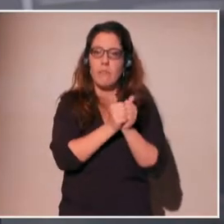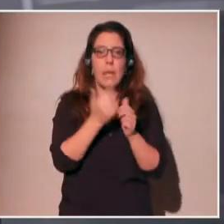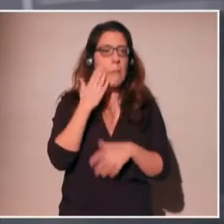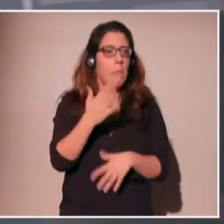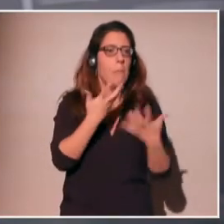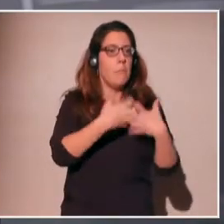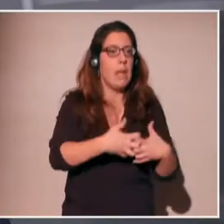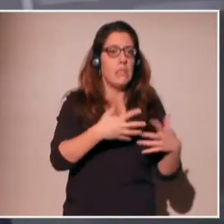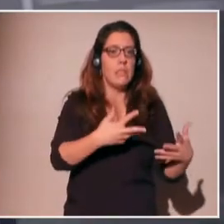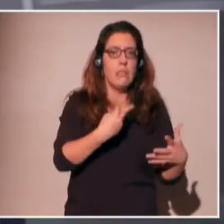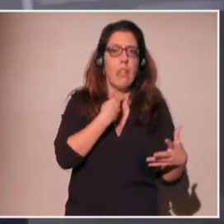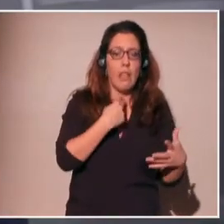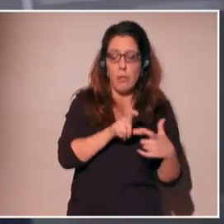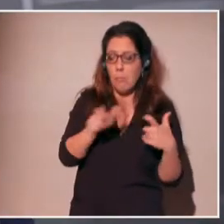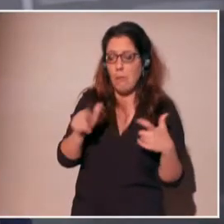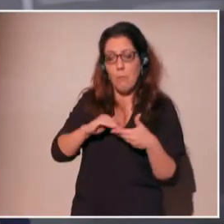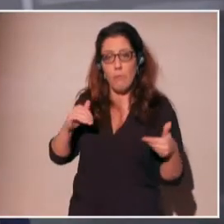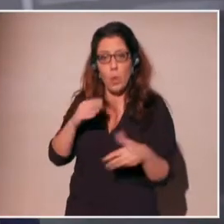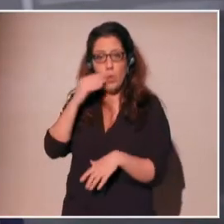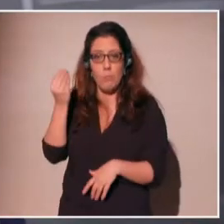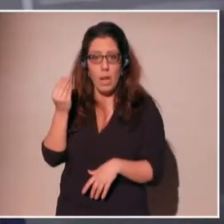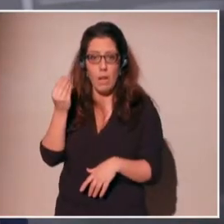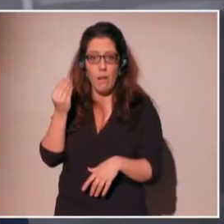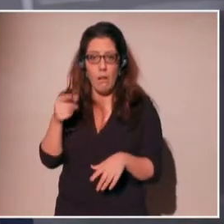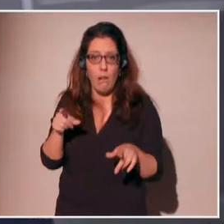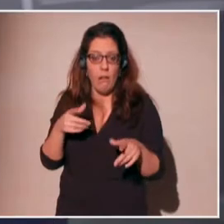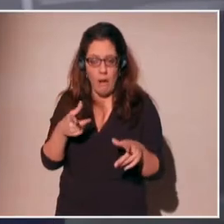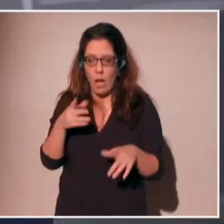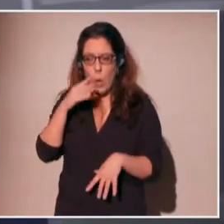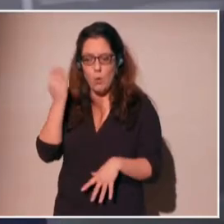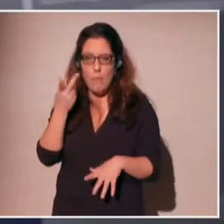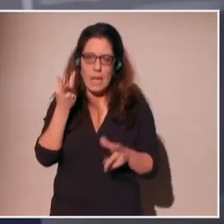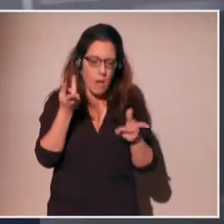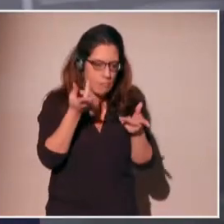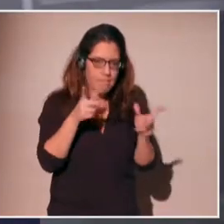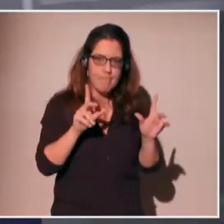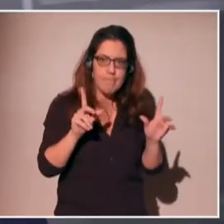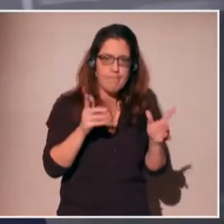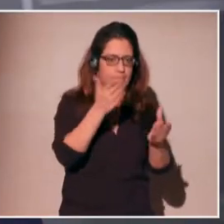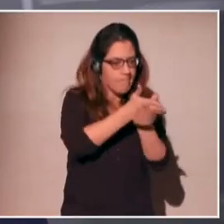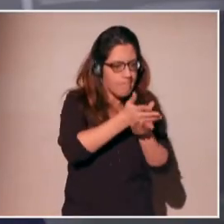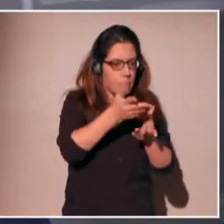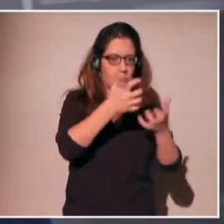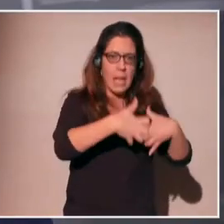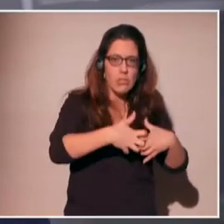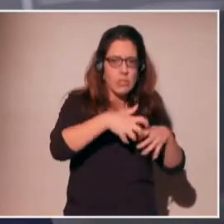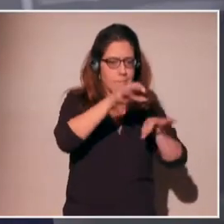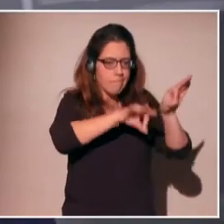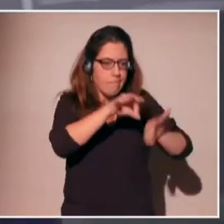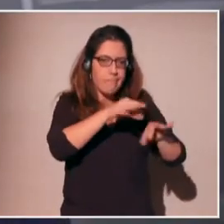human, and the human can take the control on the machine at any time to provide an incredible user experience and